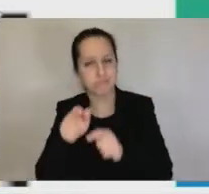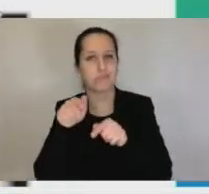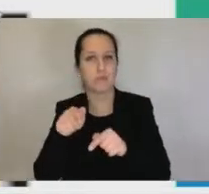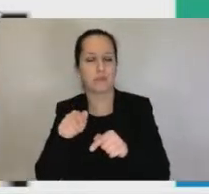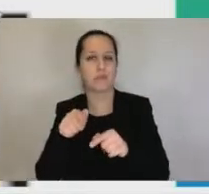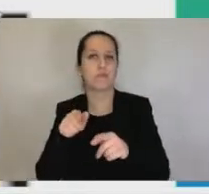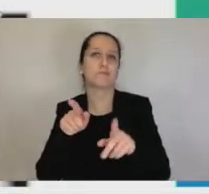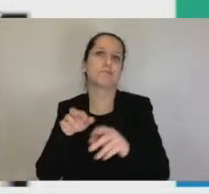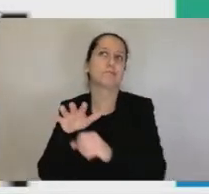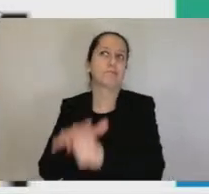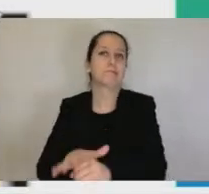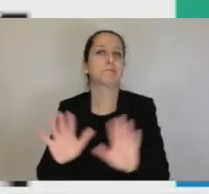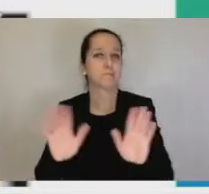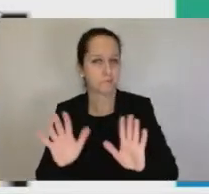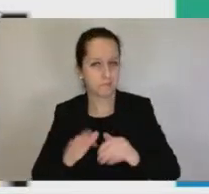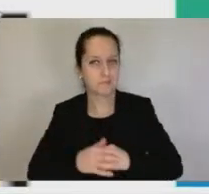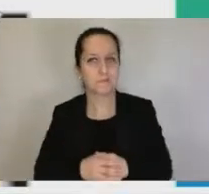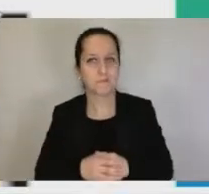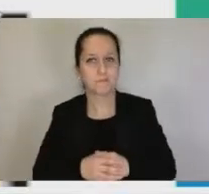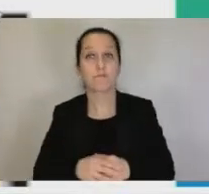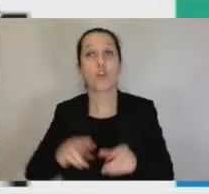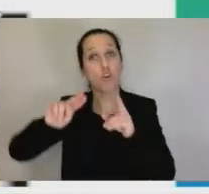know, this agreement